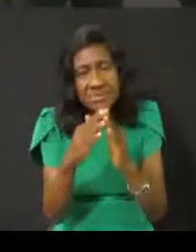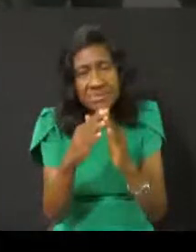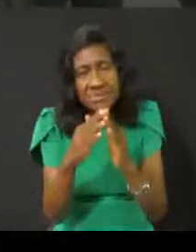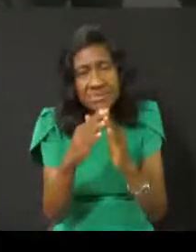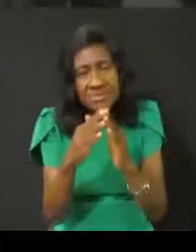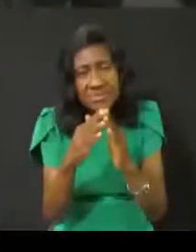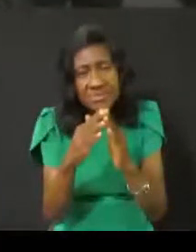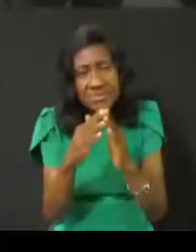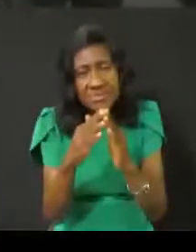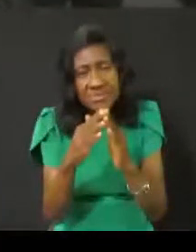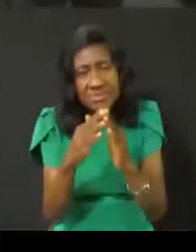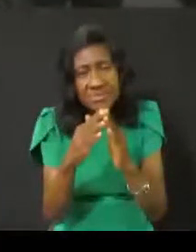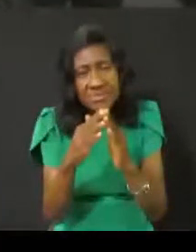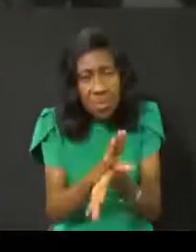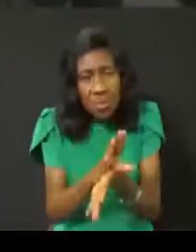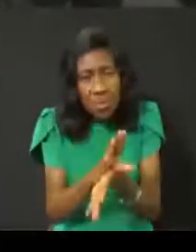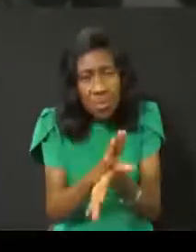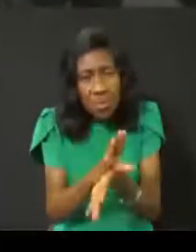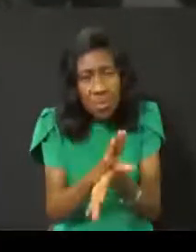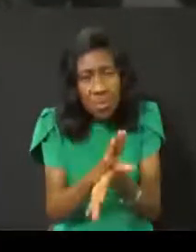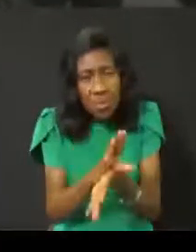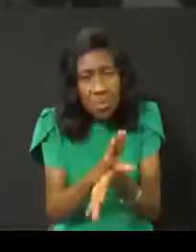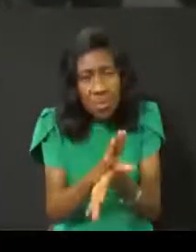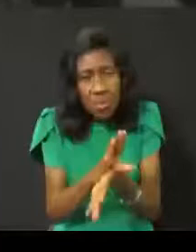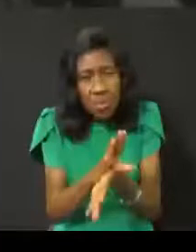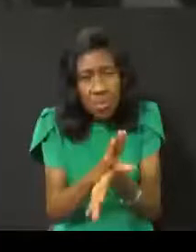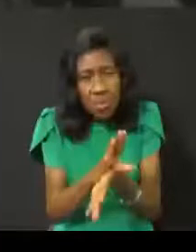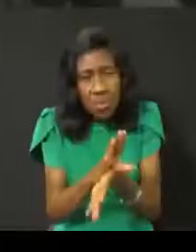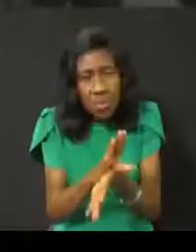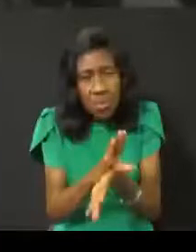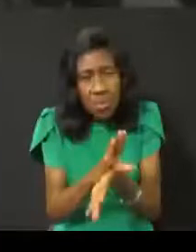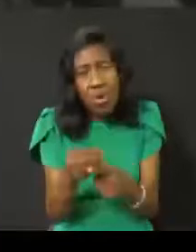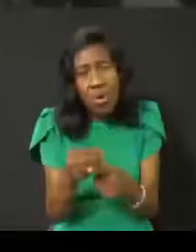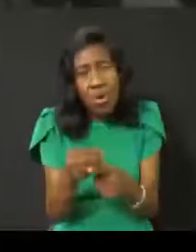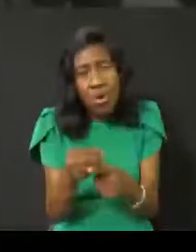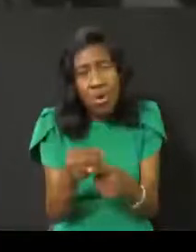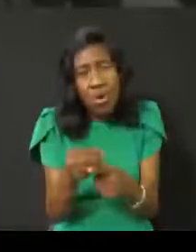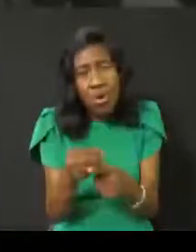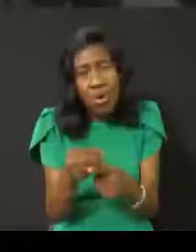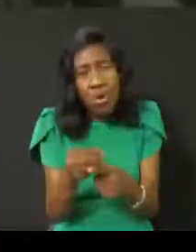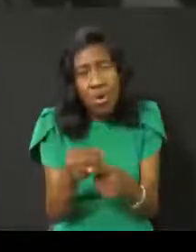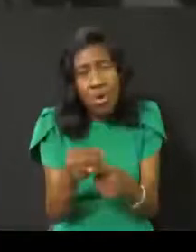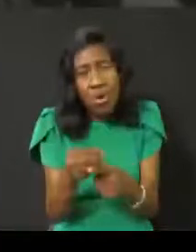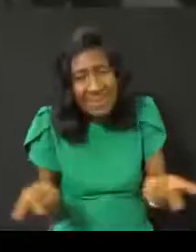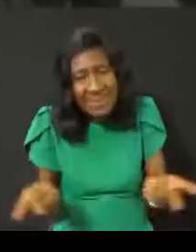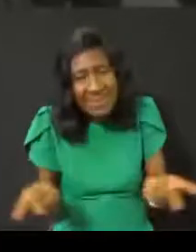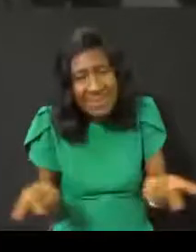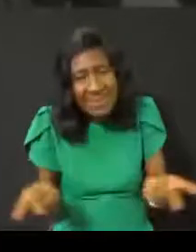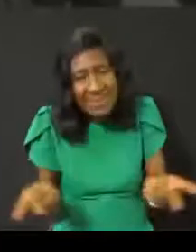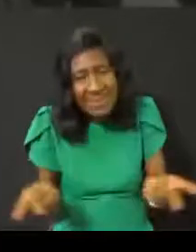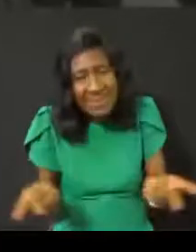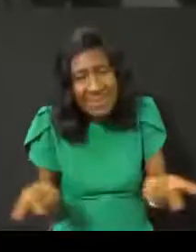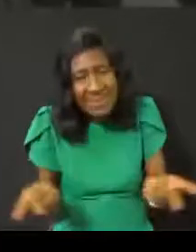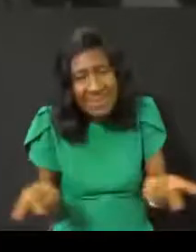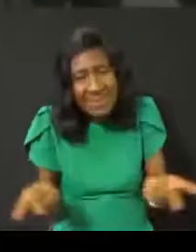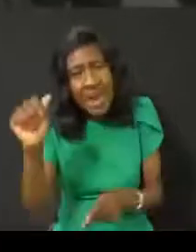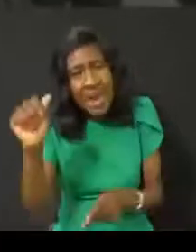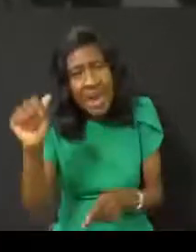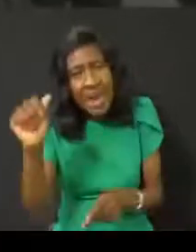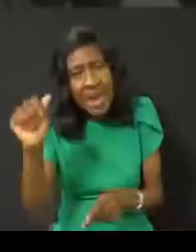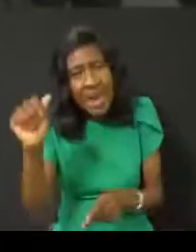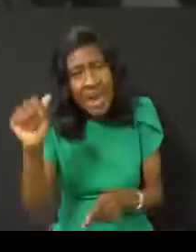a school or a large institution like the government administration building, we are anticipating that those